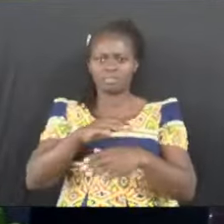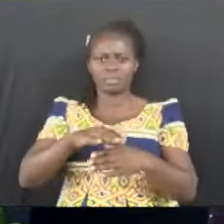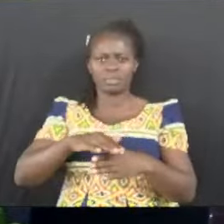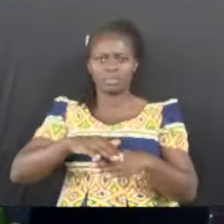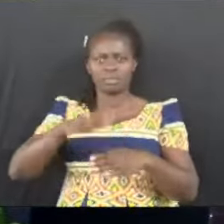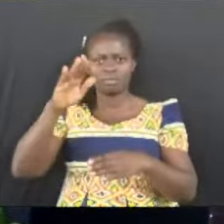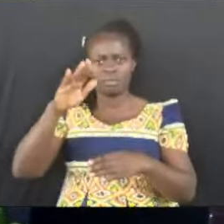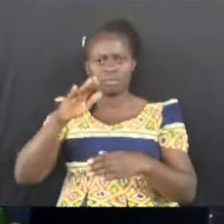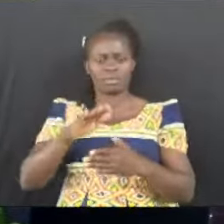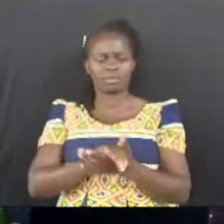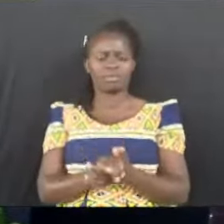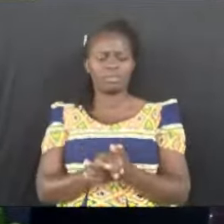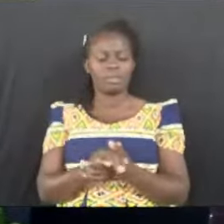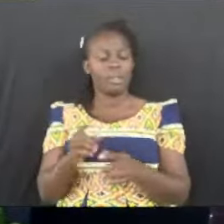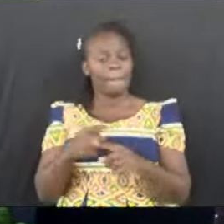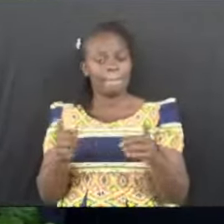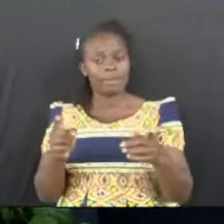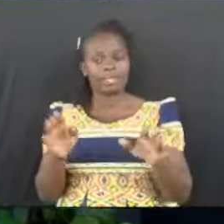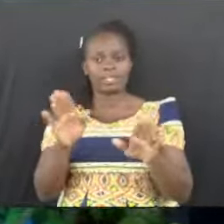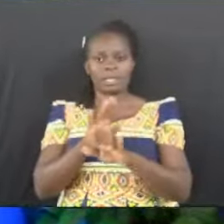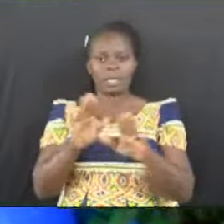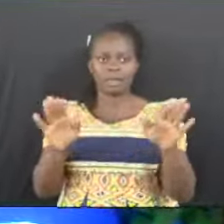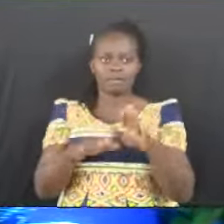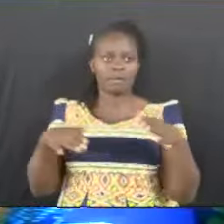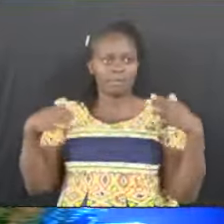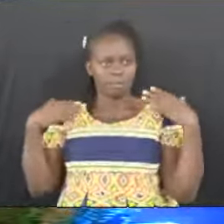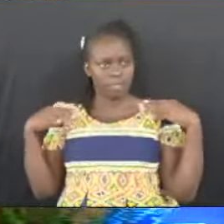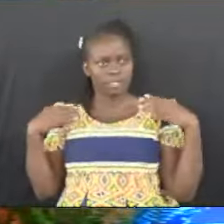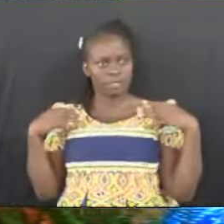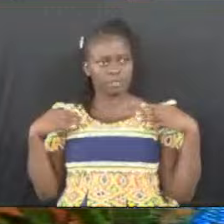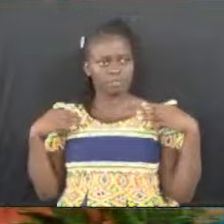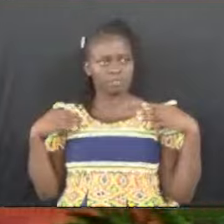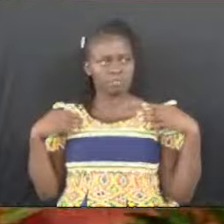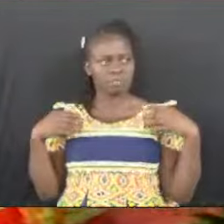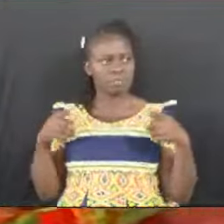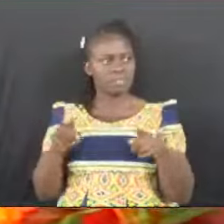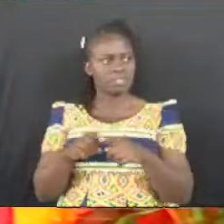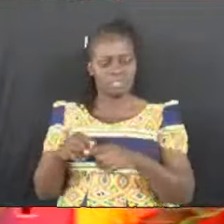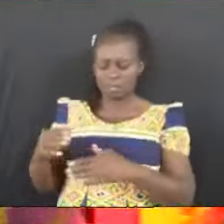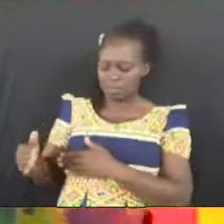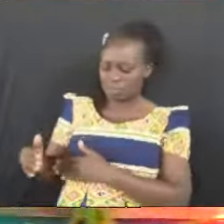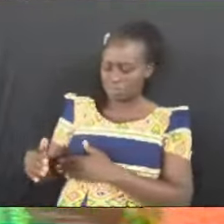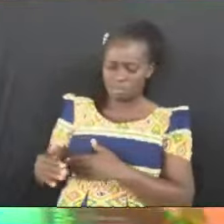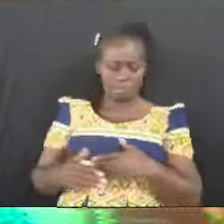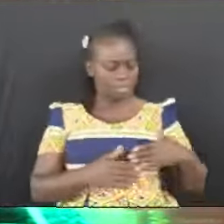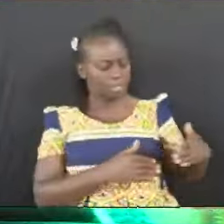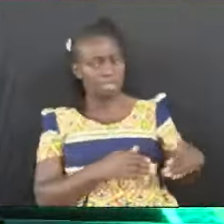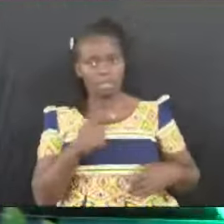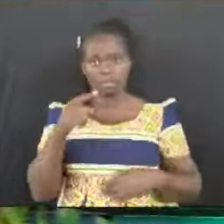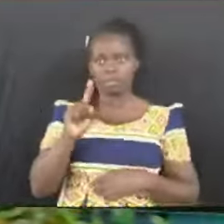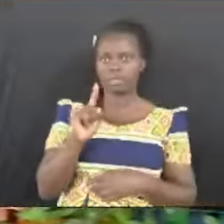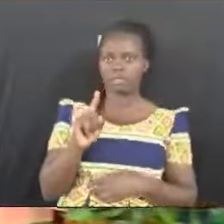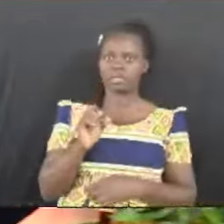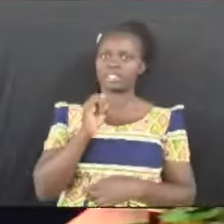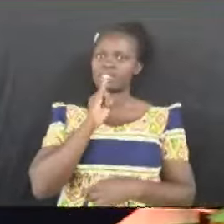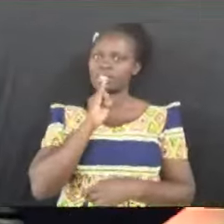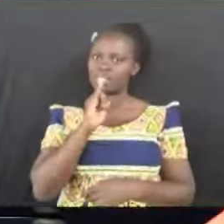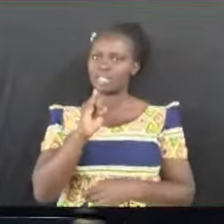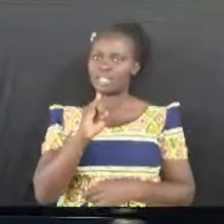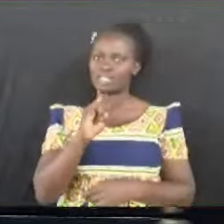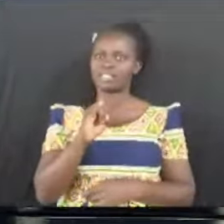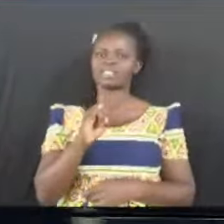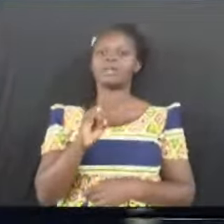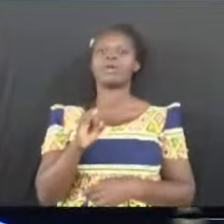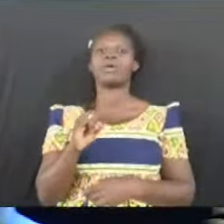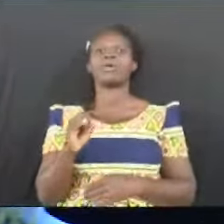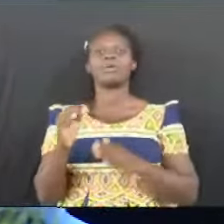But every person, even the person sitting beside you right now, is a habitation of God, the